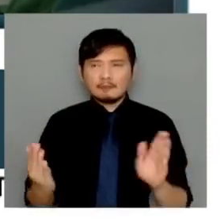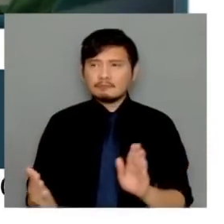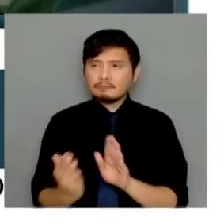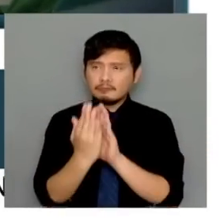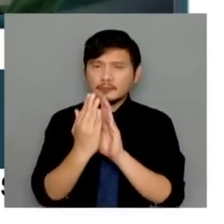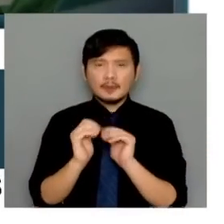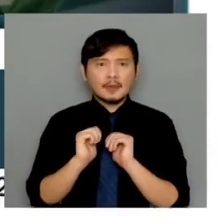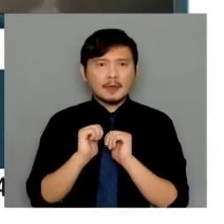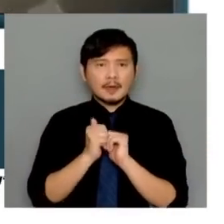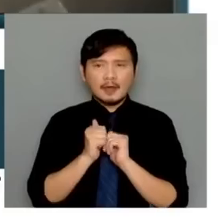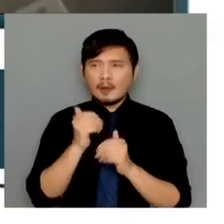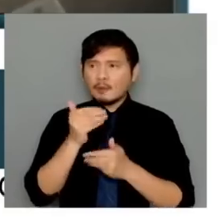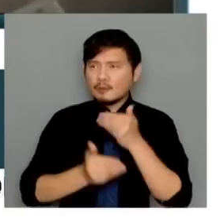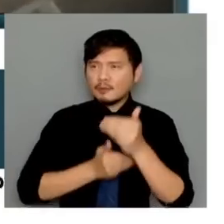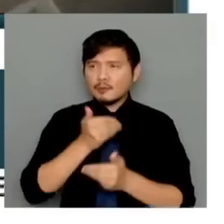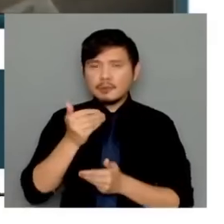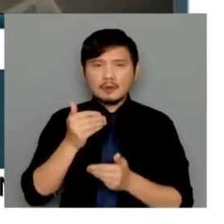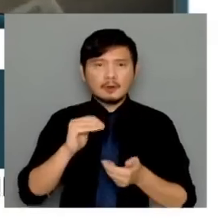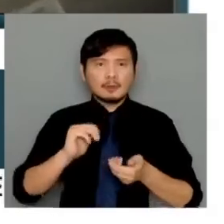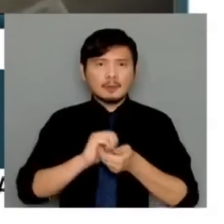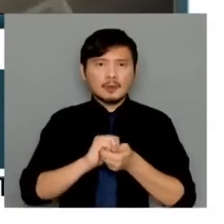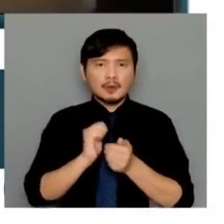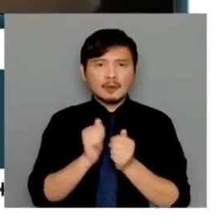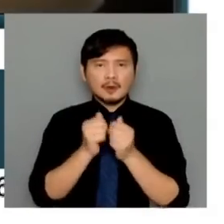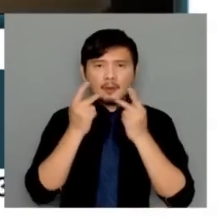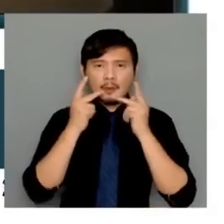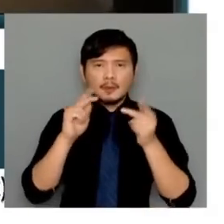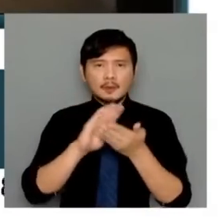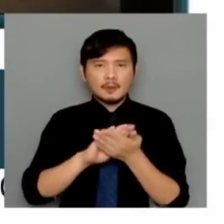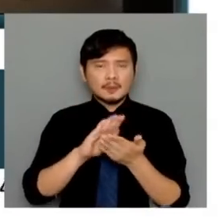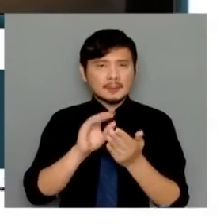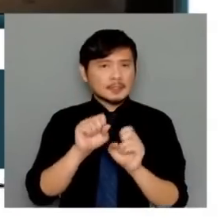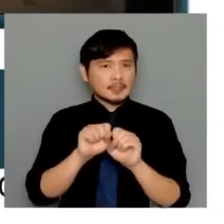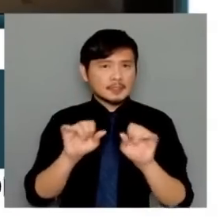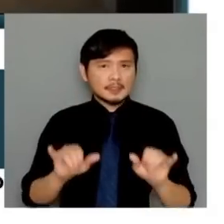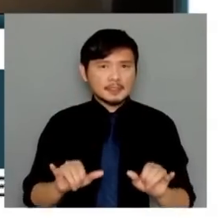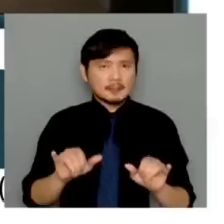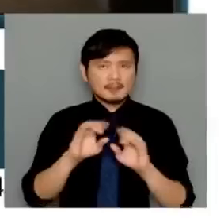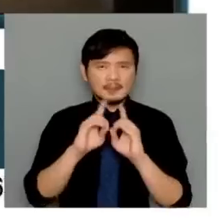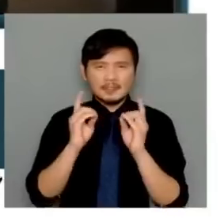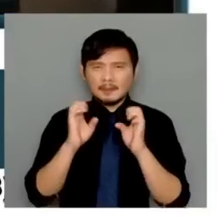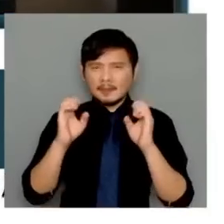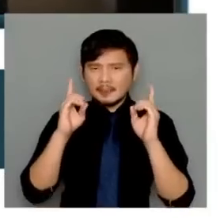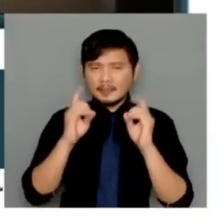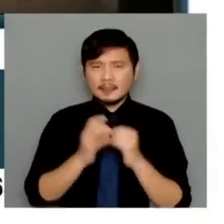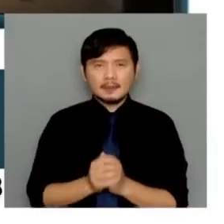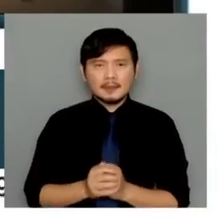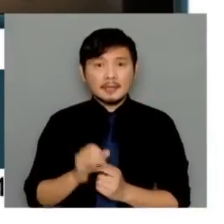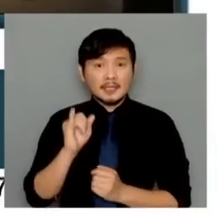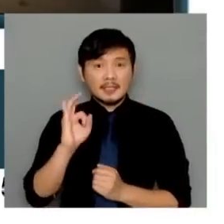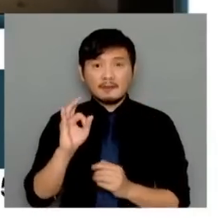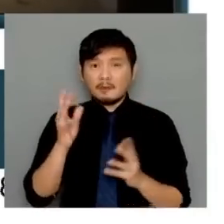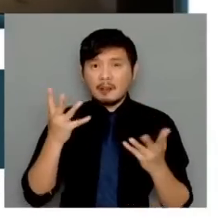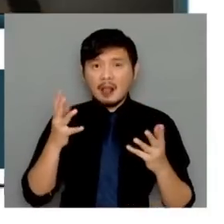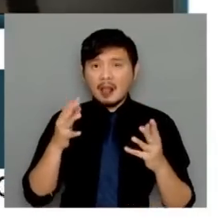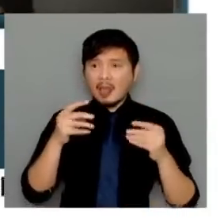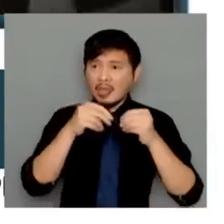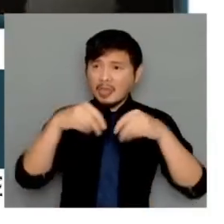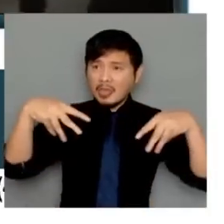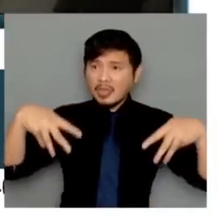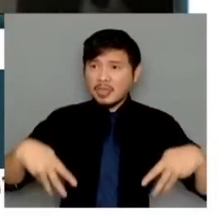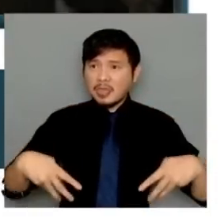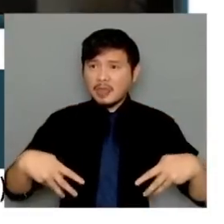as partners of the public school system or of the DepEd schools. Kasi pag walang maayos na framework yan,